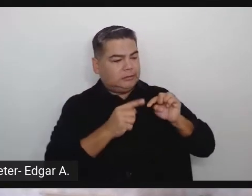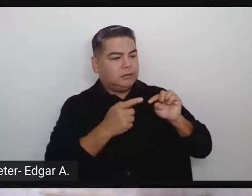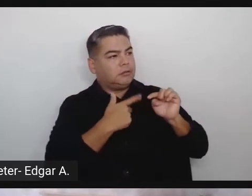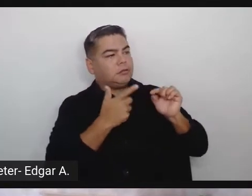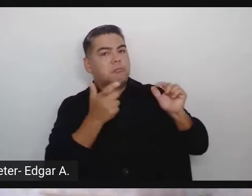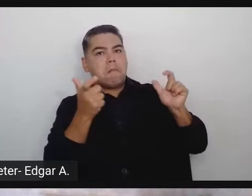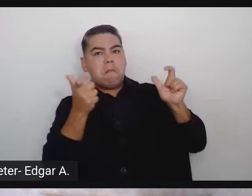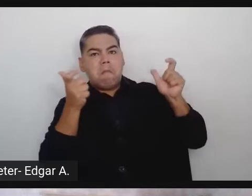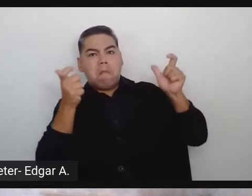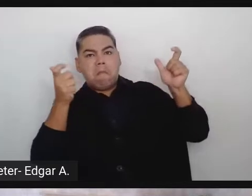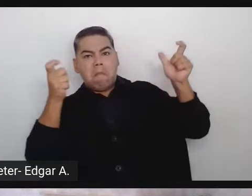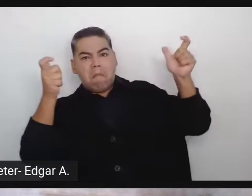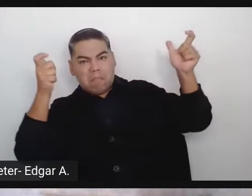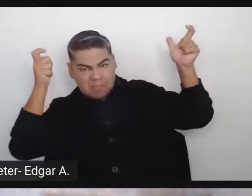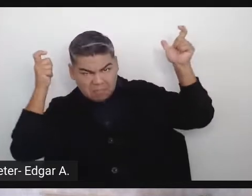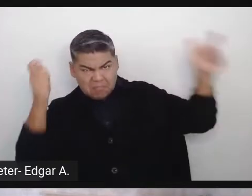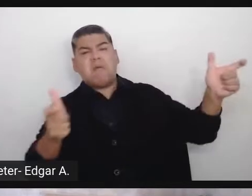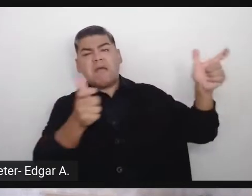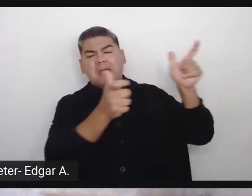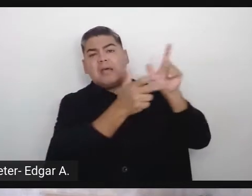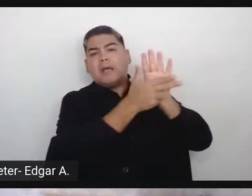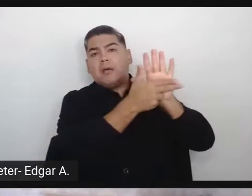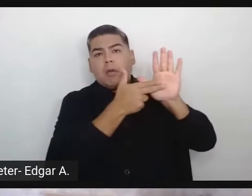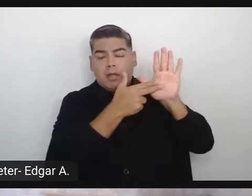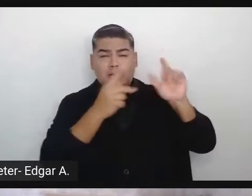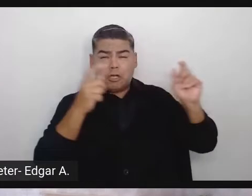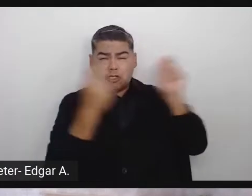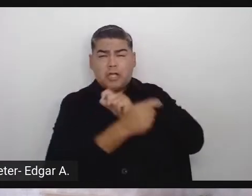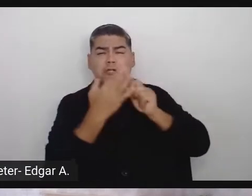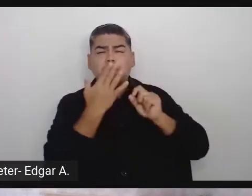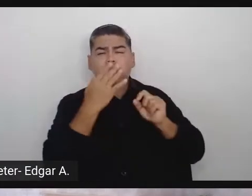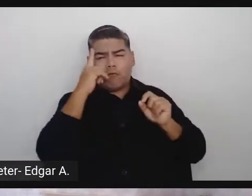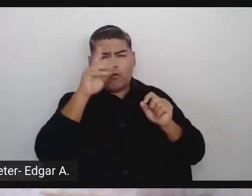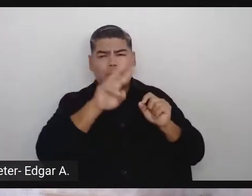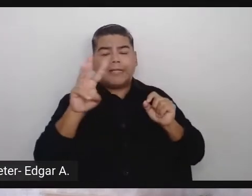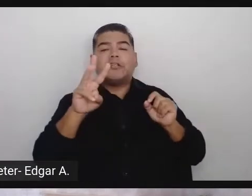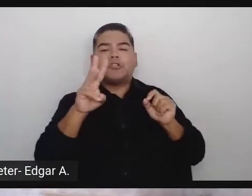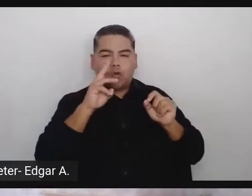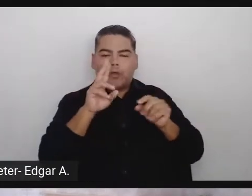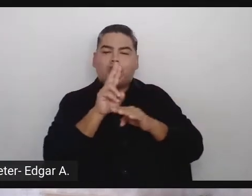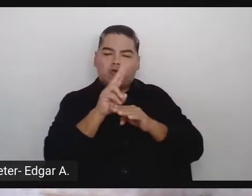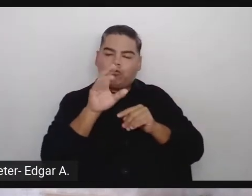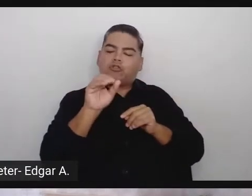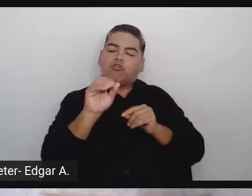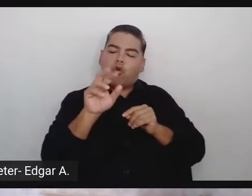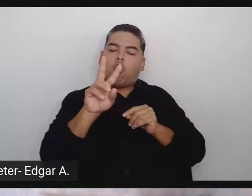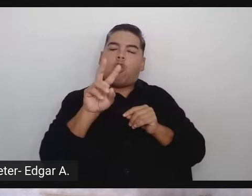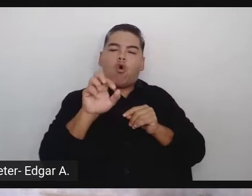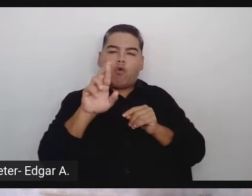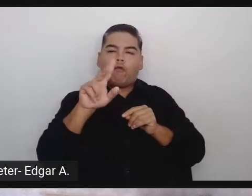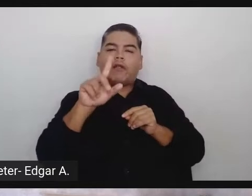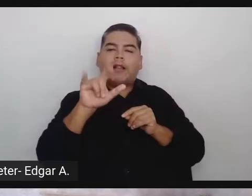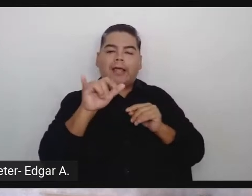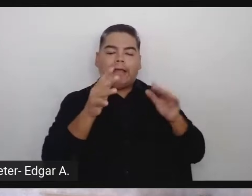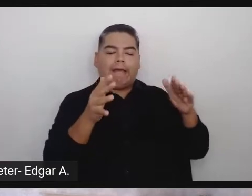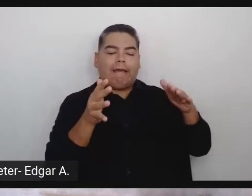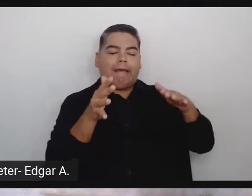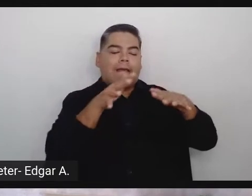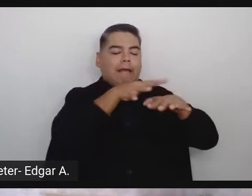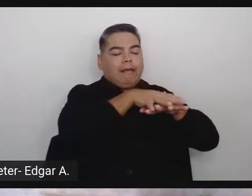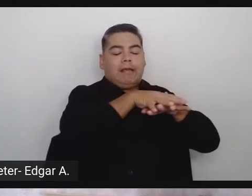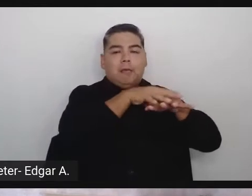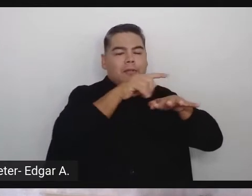multi-billion-dollar brand and be like, change your blue for the website. So we did use an overlay, but it was very much like a last